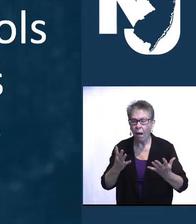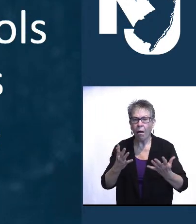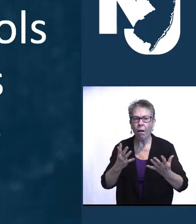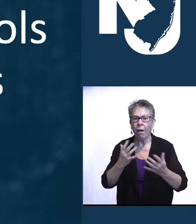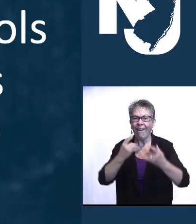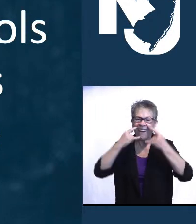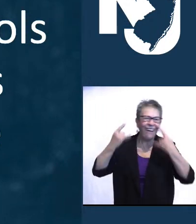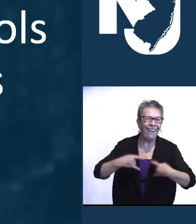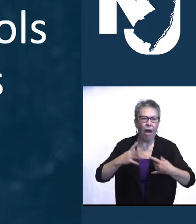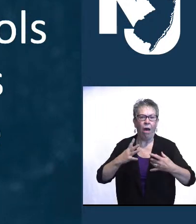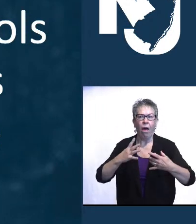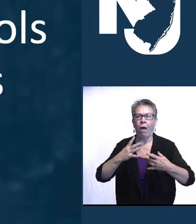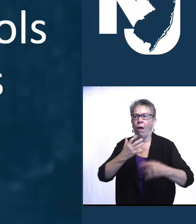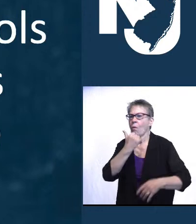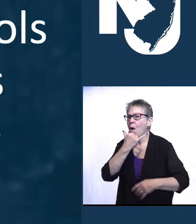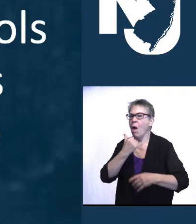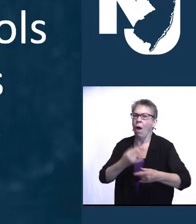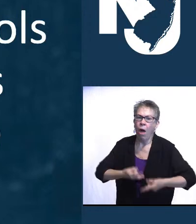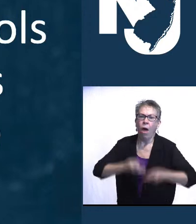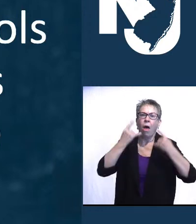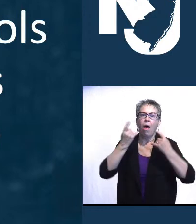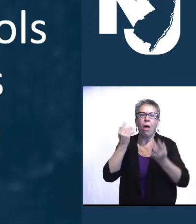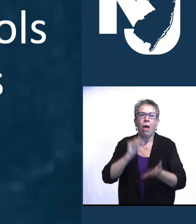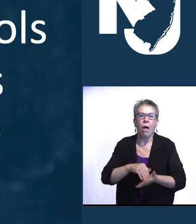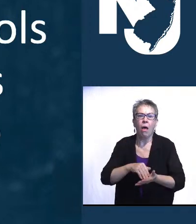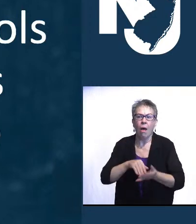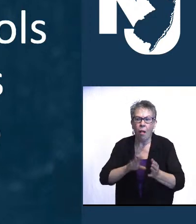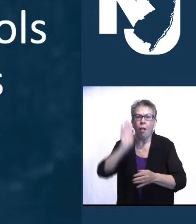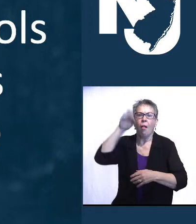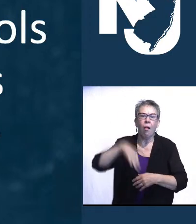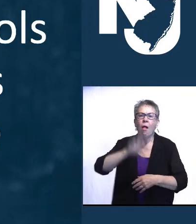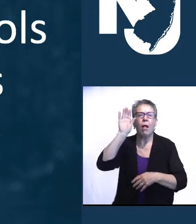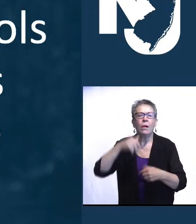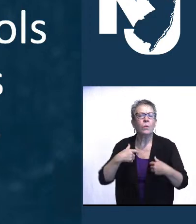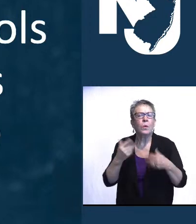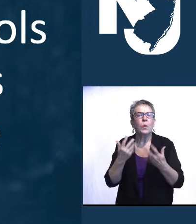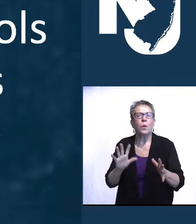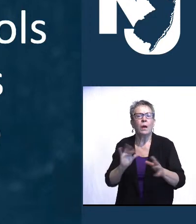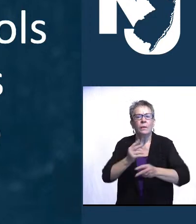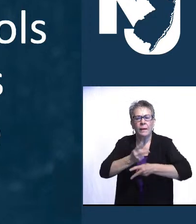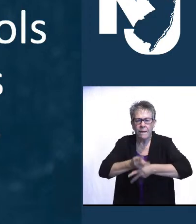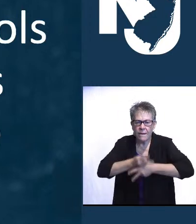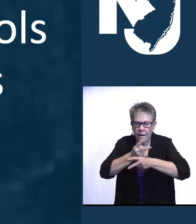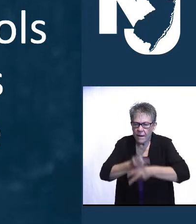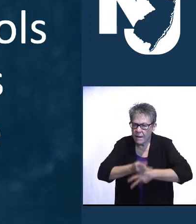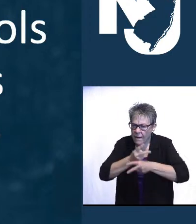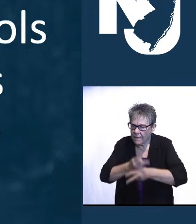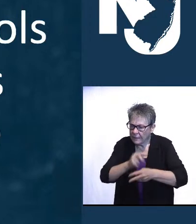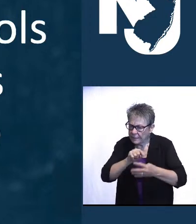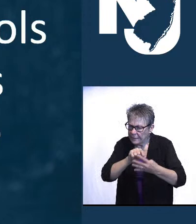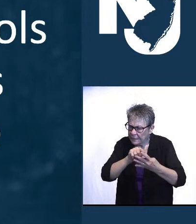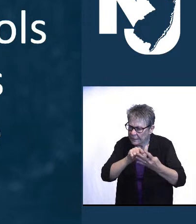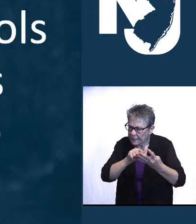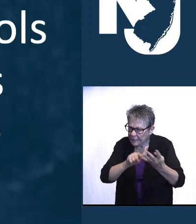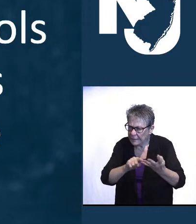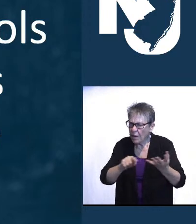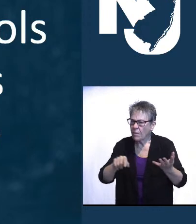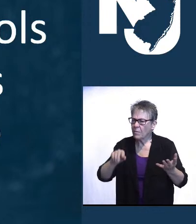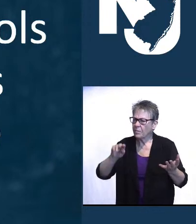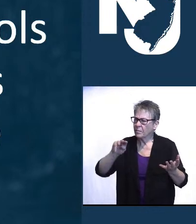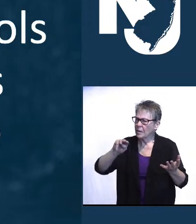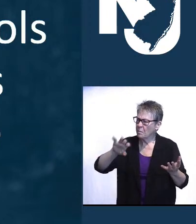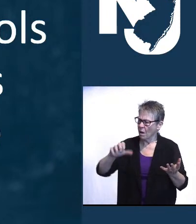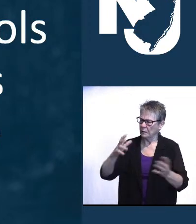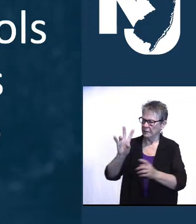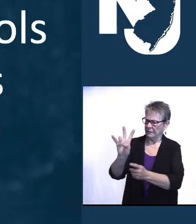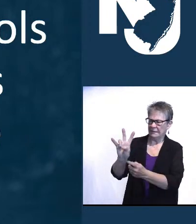to be at the point with regard to the statewide school mask mandate that we have announced. One of the things that I am most